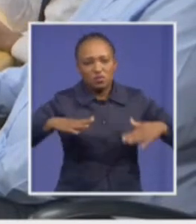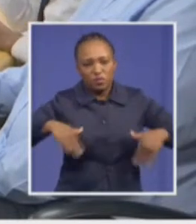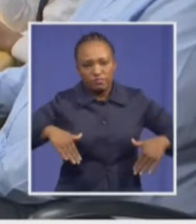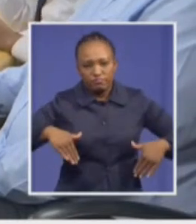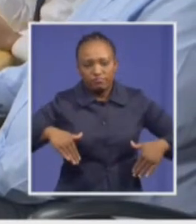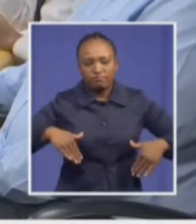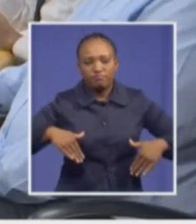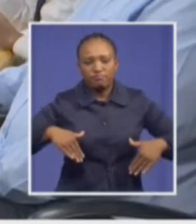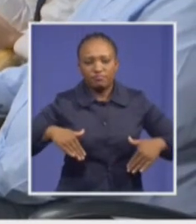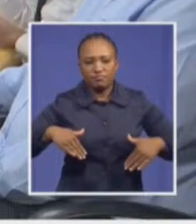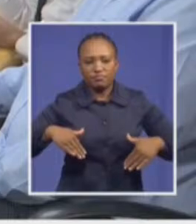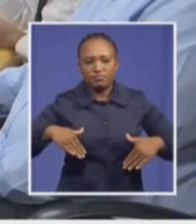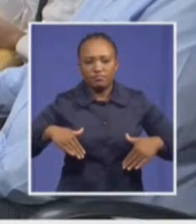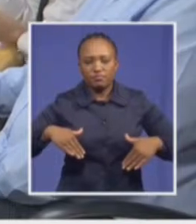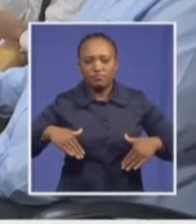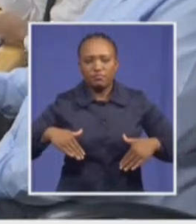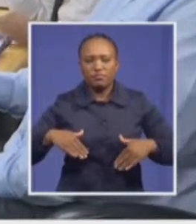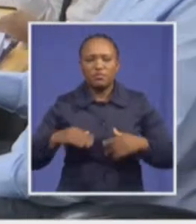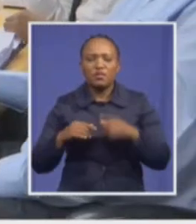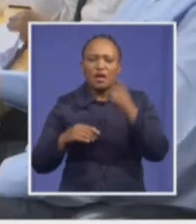January next year. Yeah.